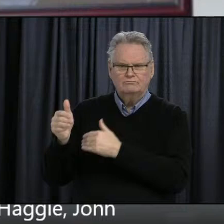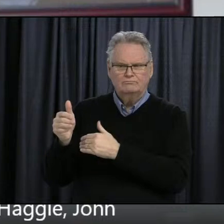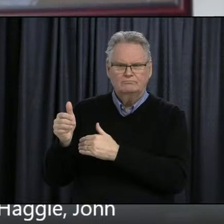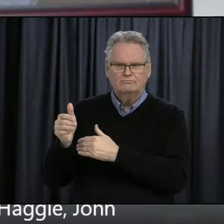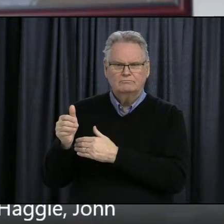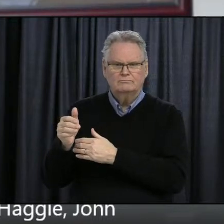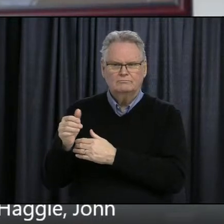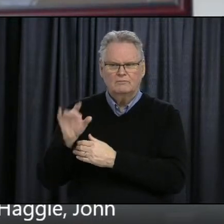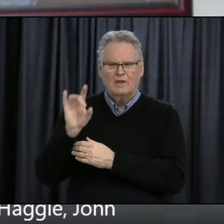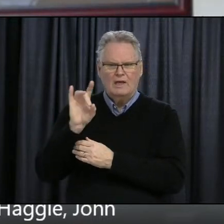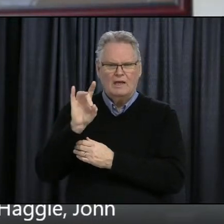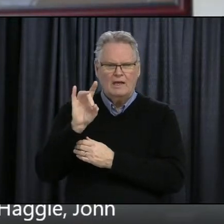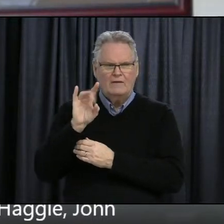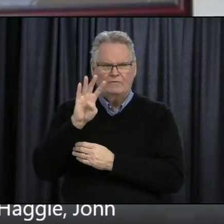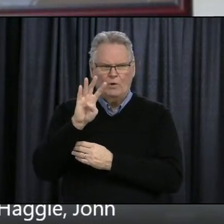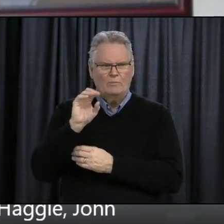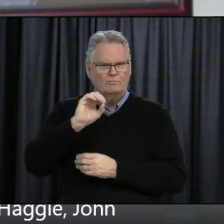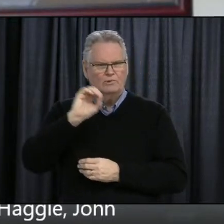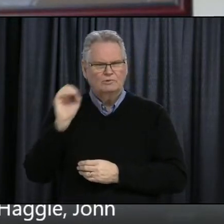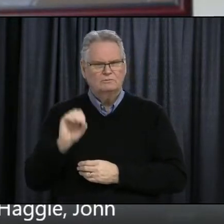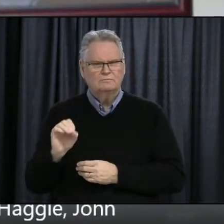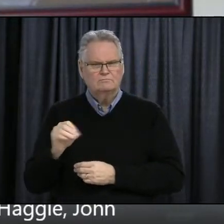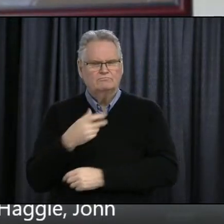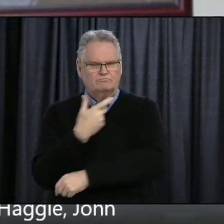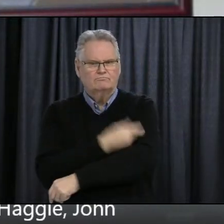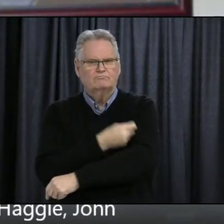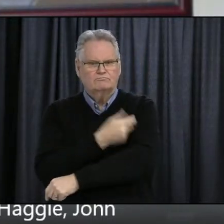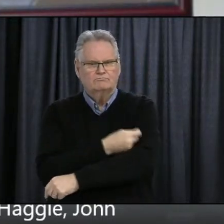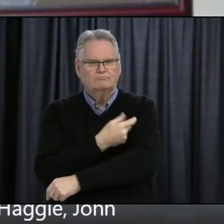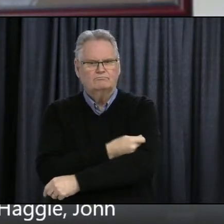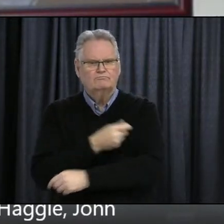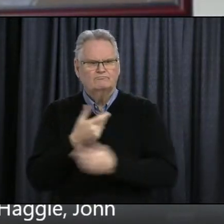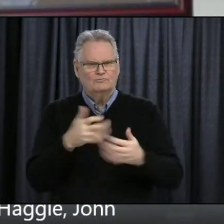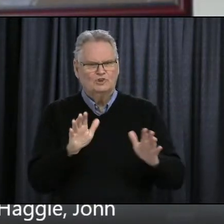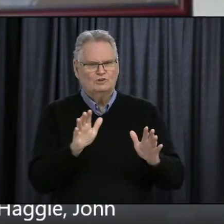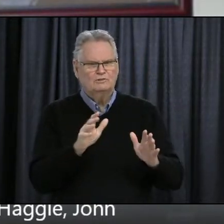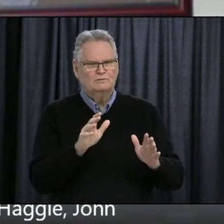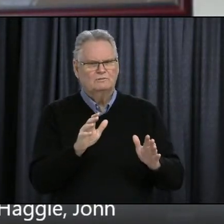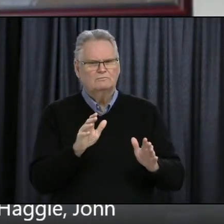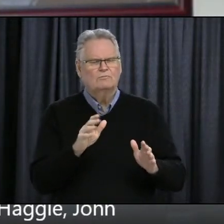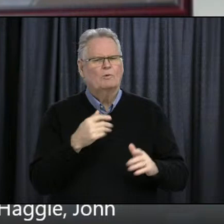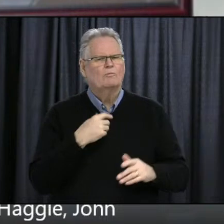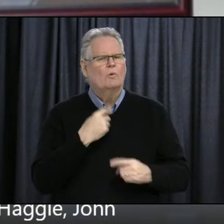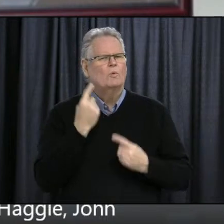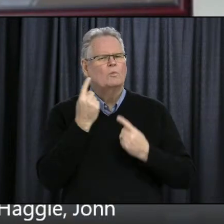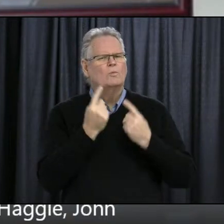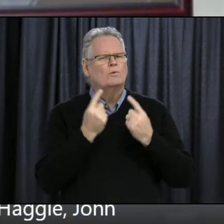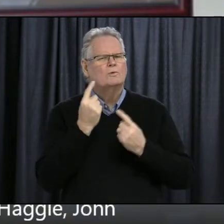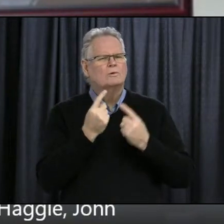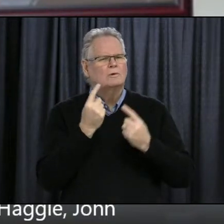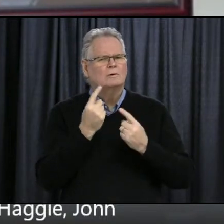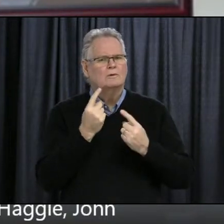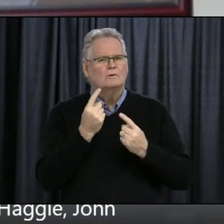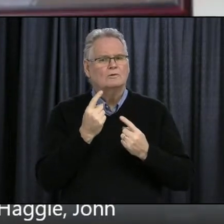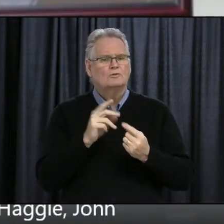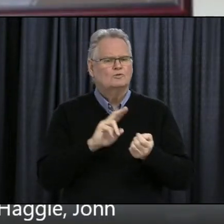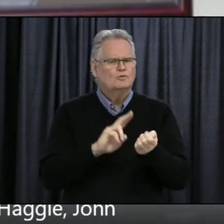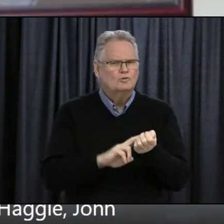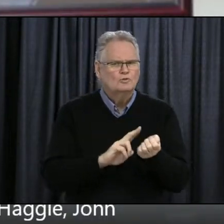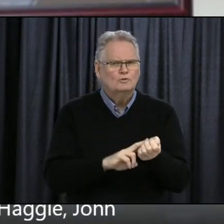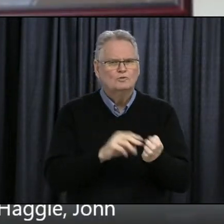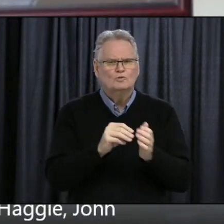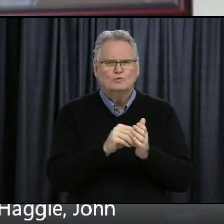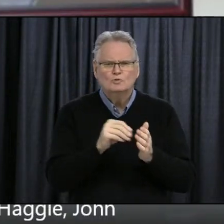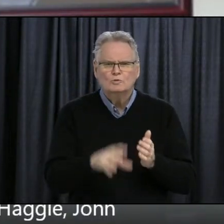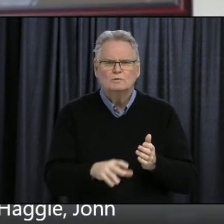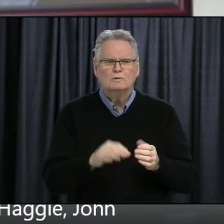resources possible to increase that number? I'm talking pharmacists, nursing students, anyone who potentially could administer this vaccine.